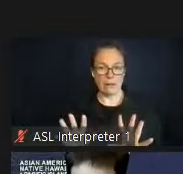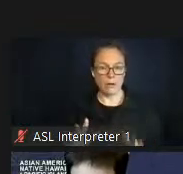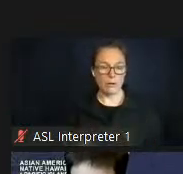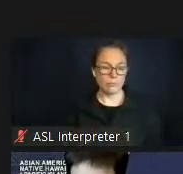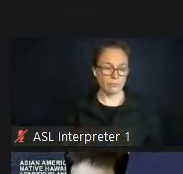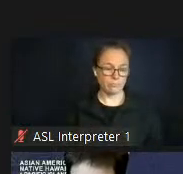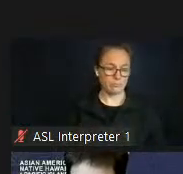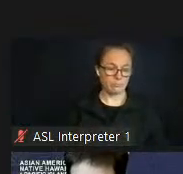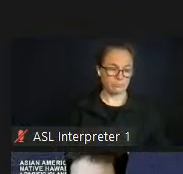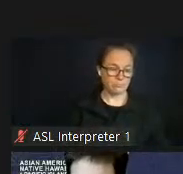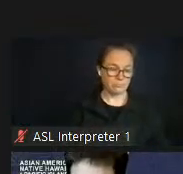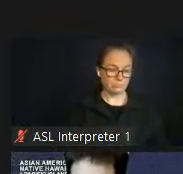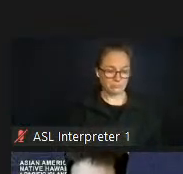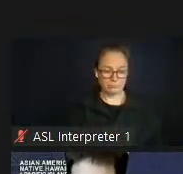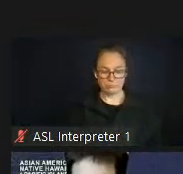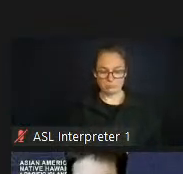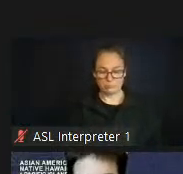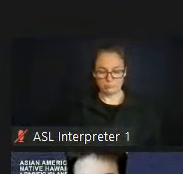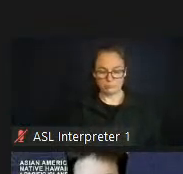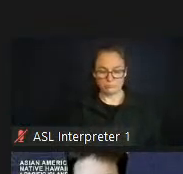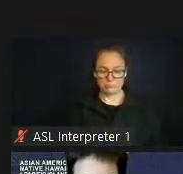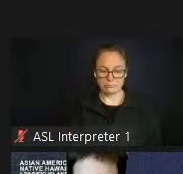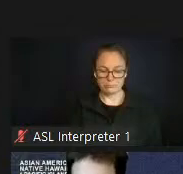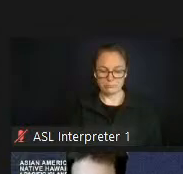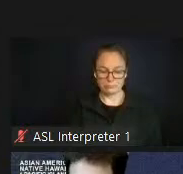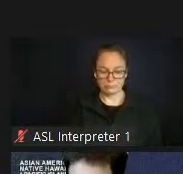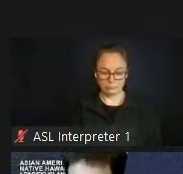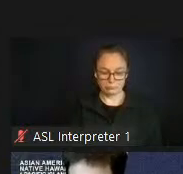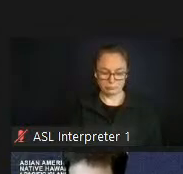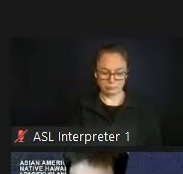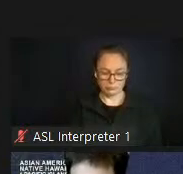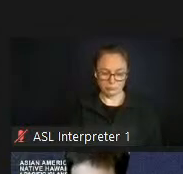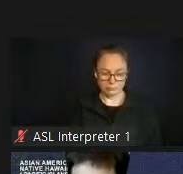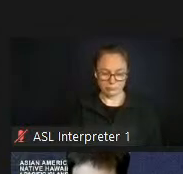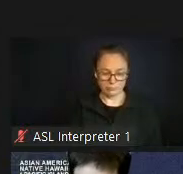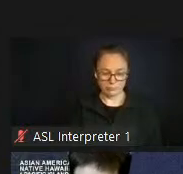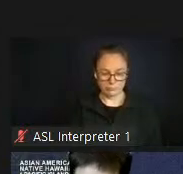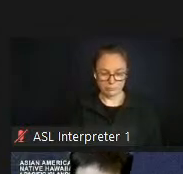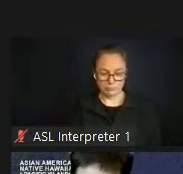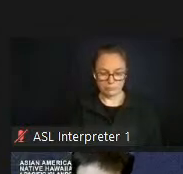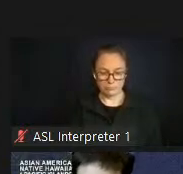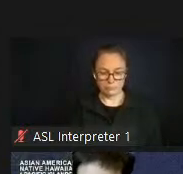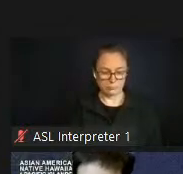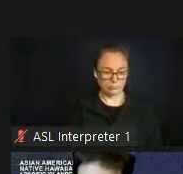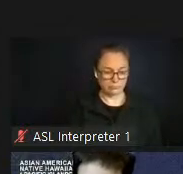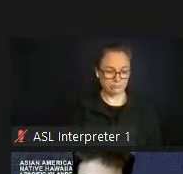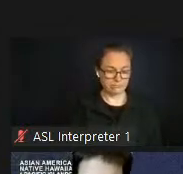slide. With that, turn it back to Rodney.